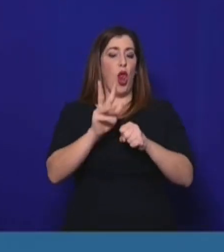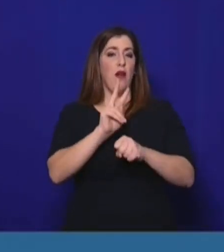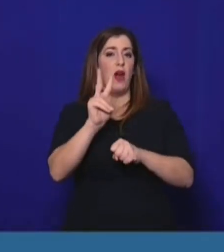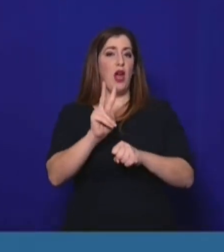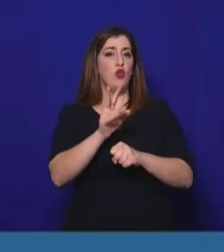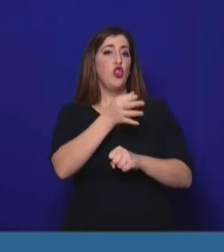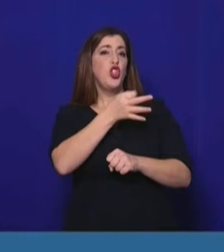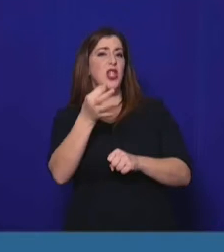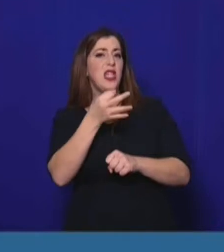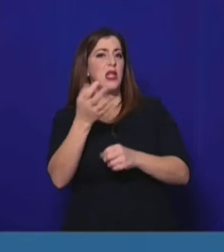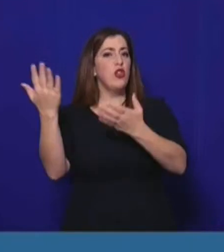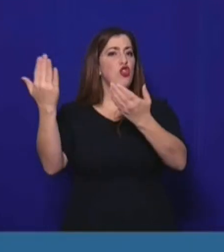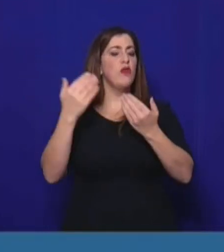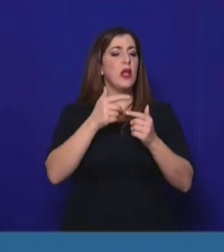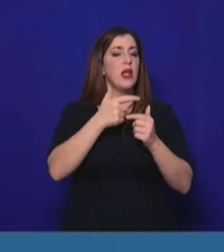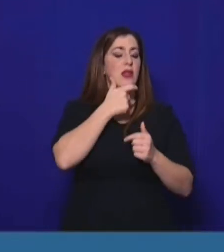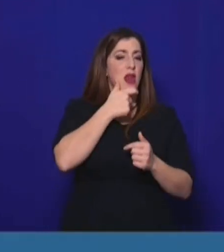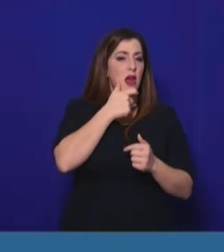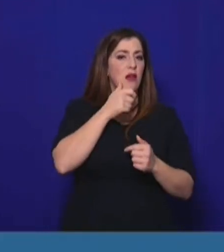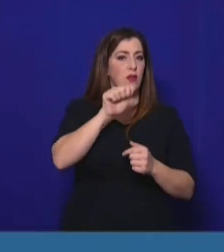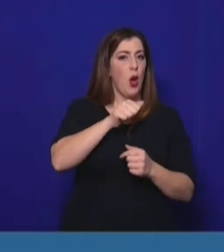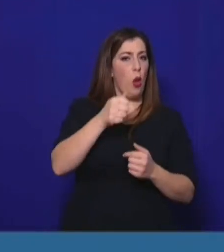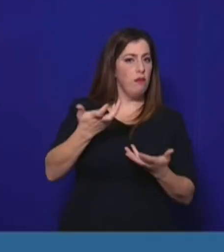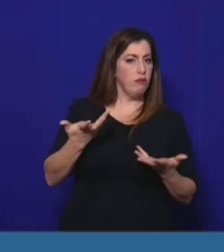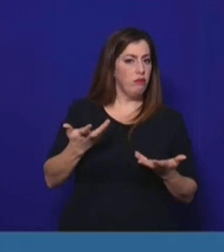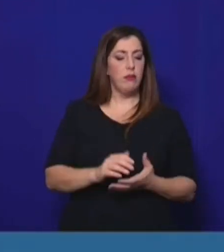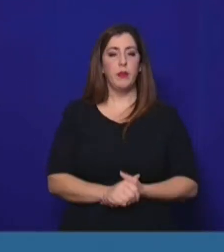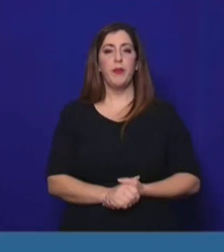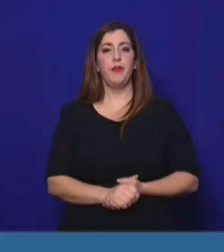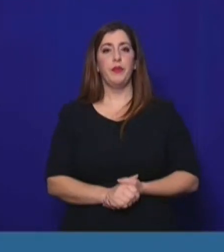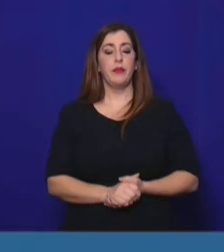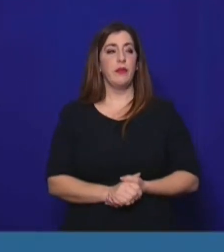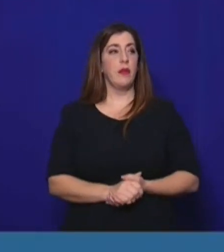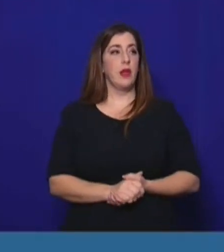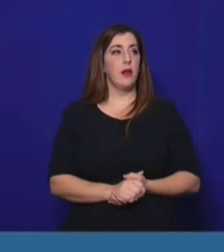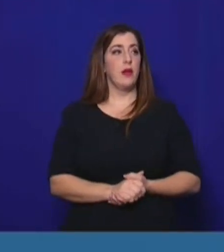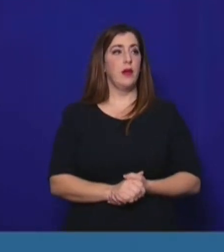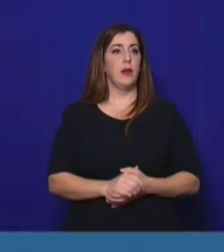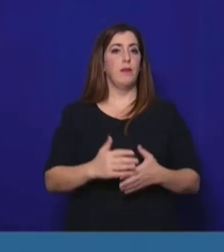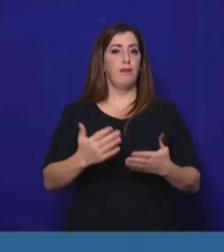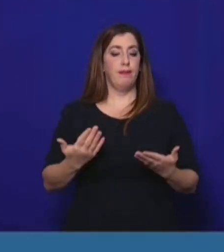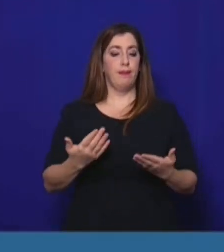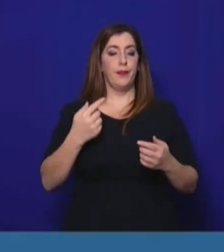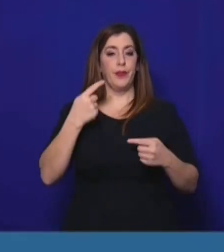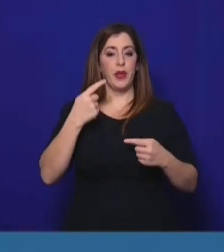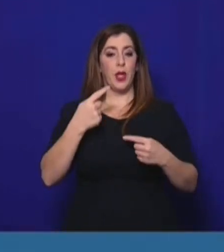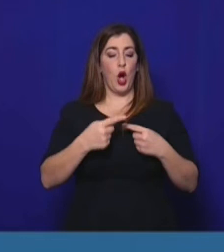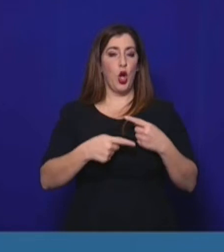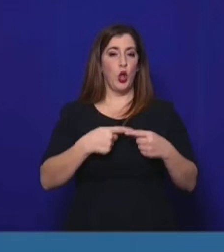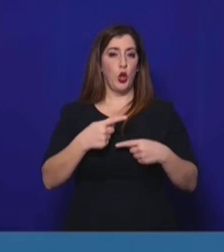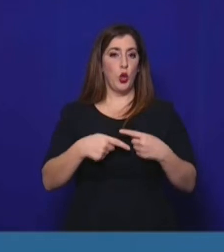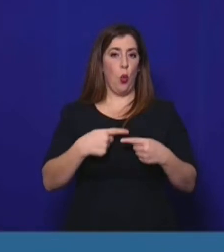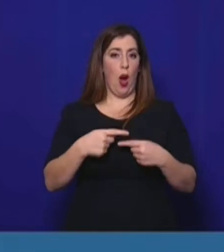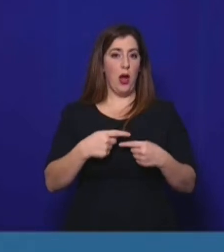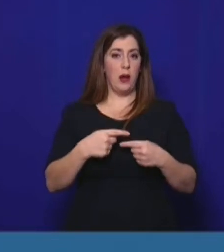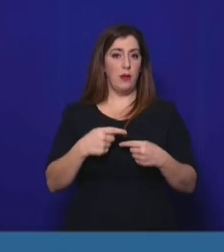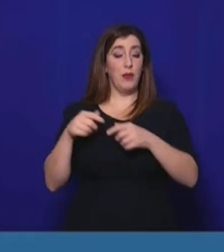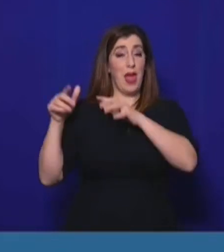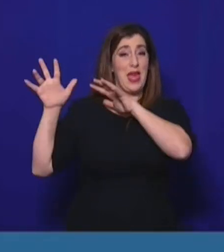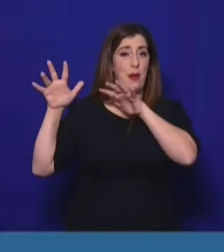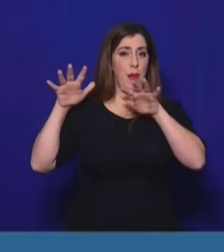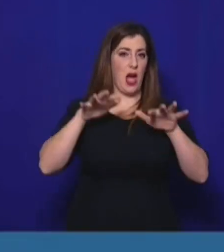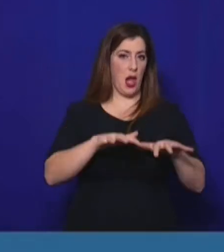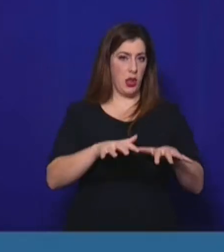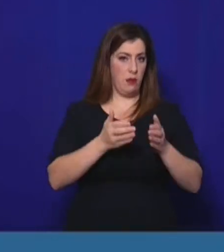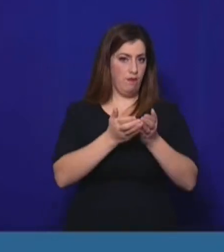tal-migranti, aħna dejjem bqajna wkoll nagħmlu random testing tal-immigranti li hemm fiċ-ċentri u